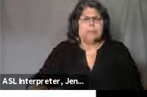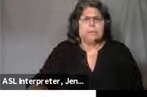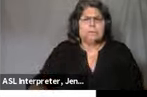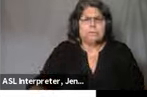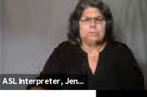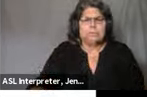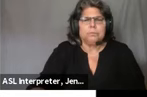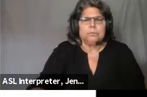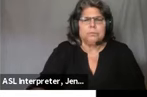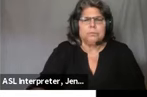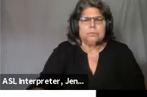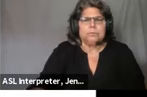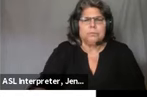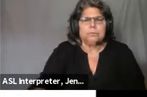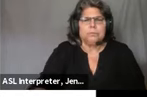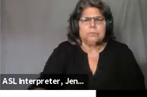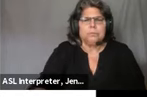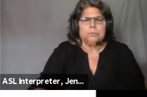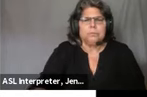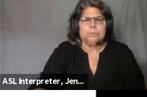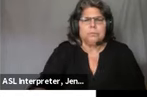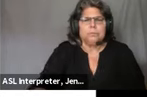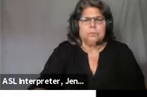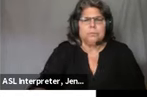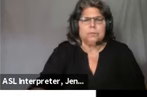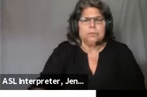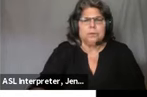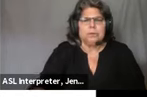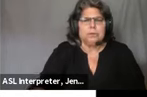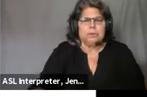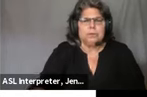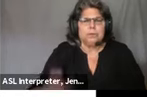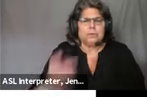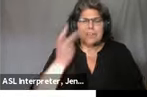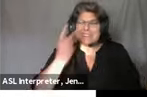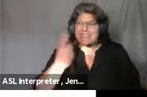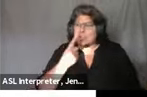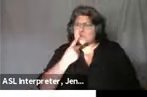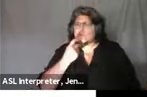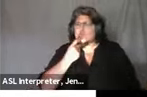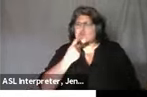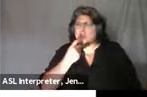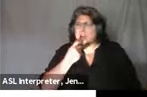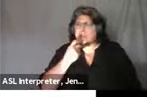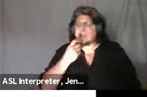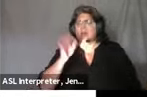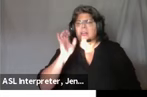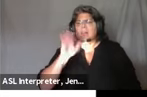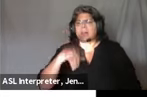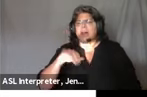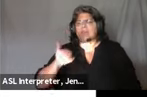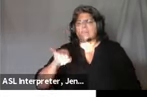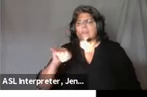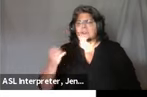Great. So in red here, we can see the Jennings